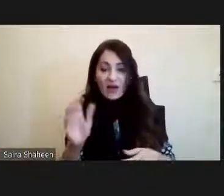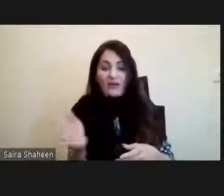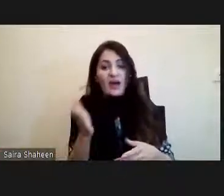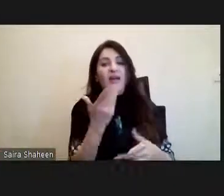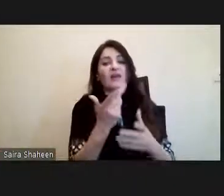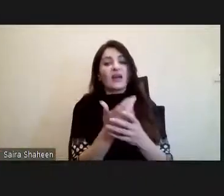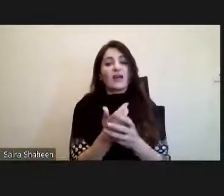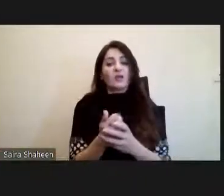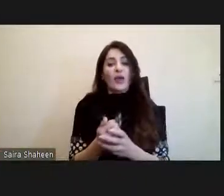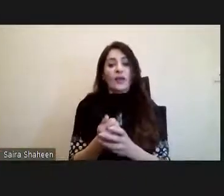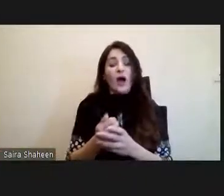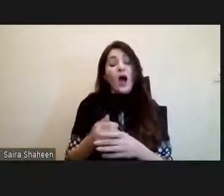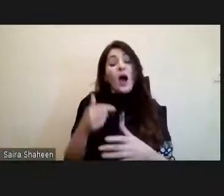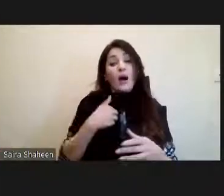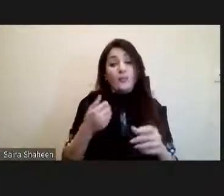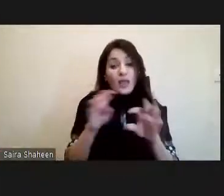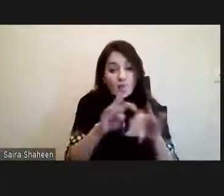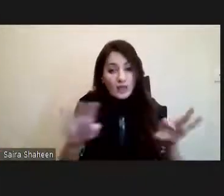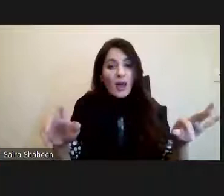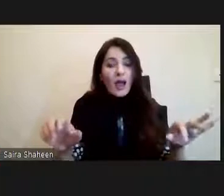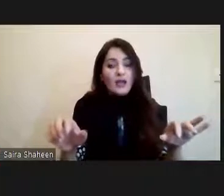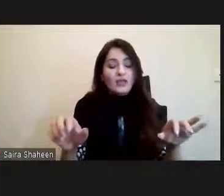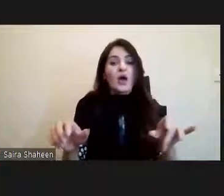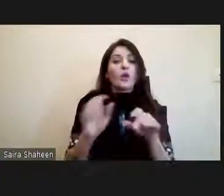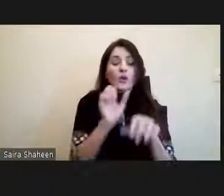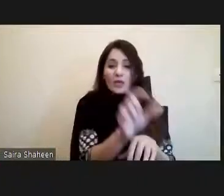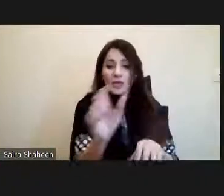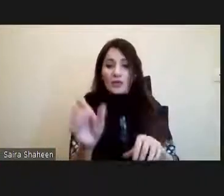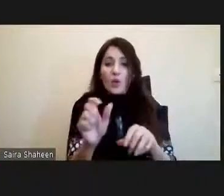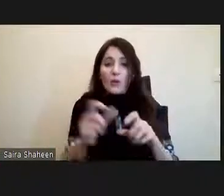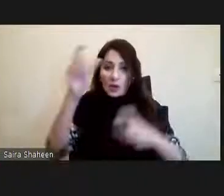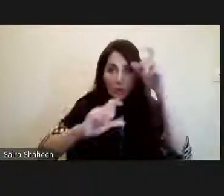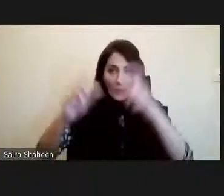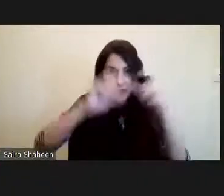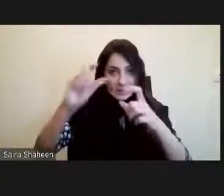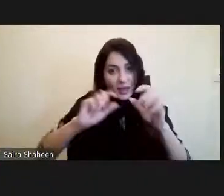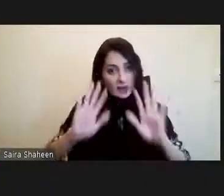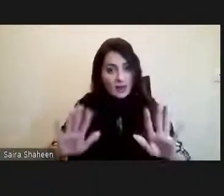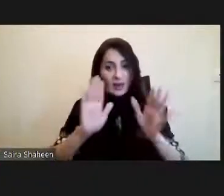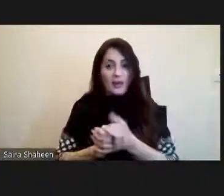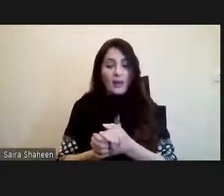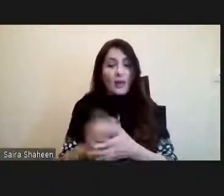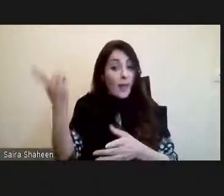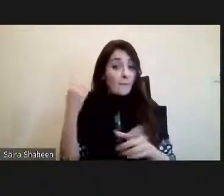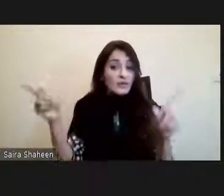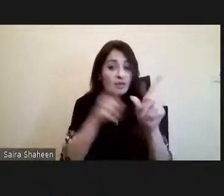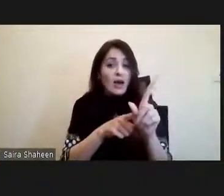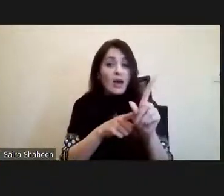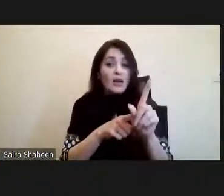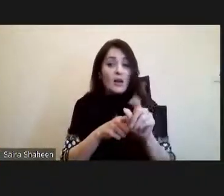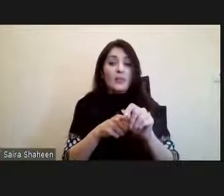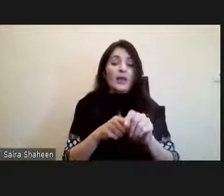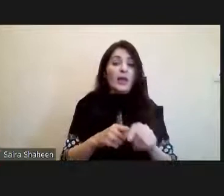use. Over the last year, we also made significant improvements in captioning. In addition to enabling people to manually upload captions